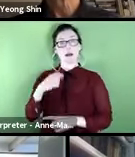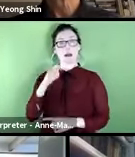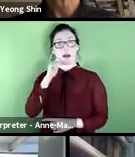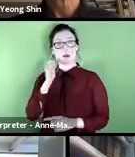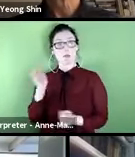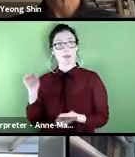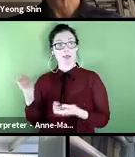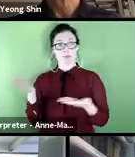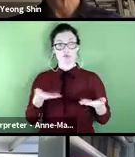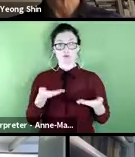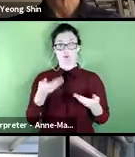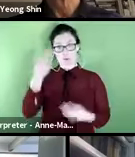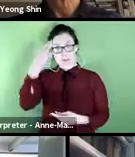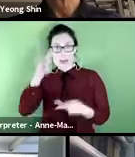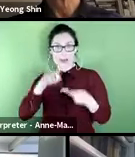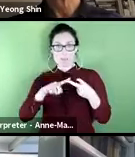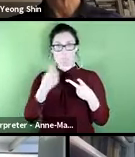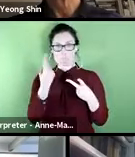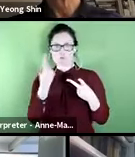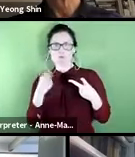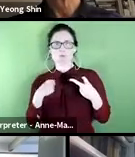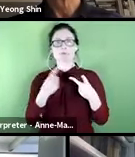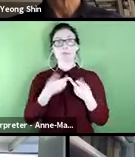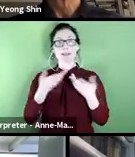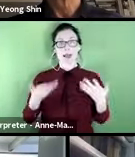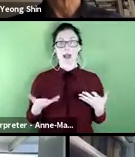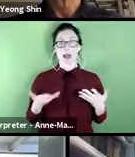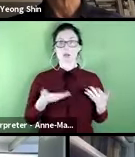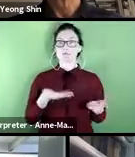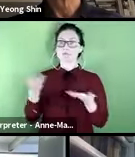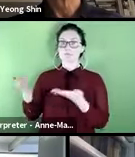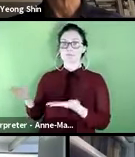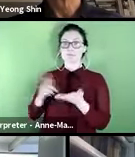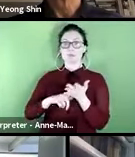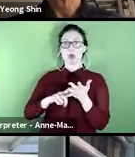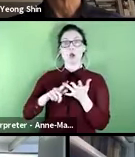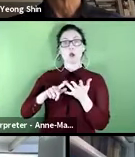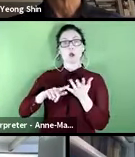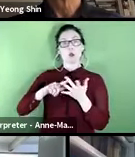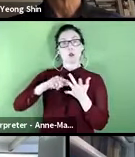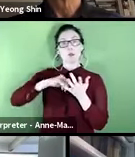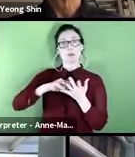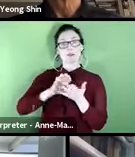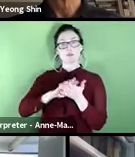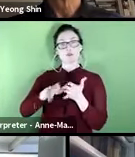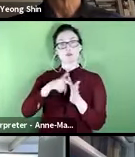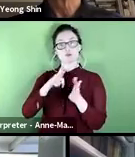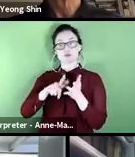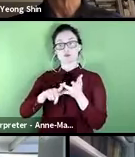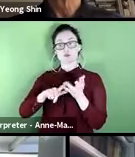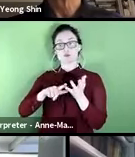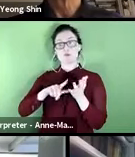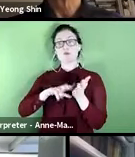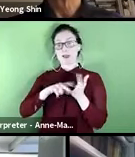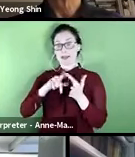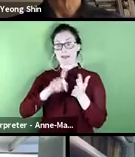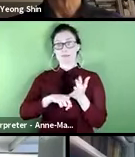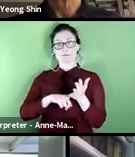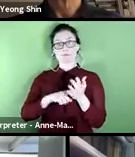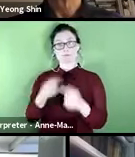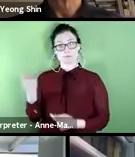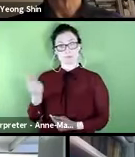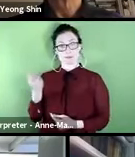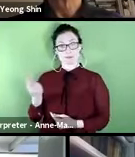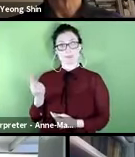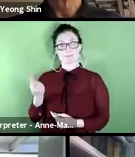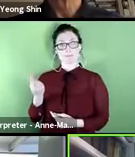floor first, or let me pass the Zoom screen, I should say, to Li Chunling, who, as many of us will know, is Professor of Sociology at